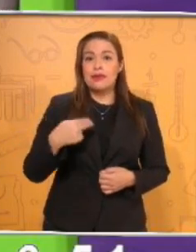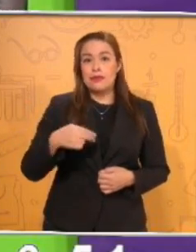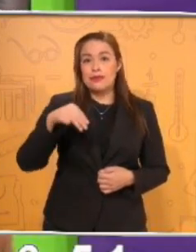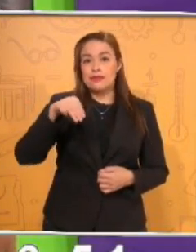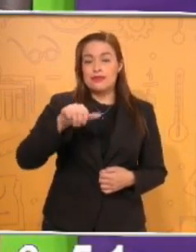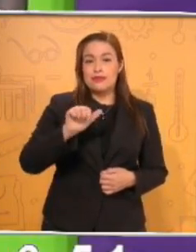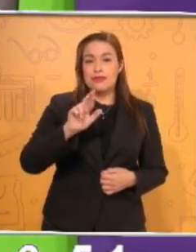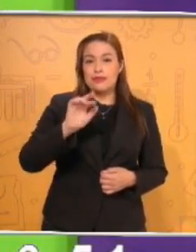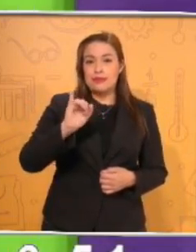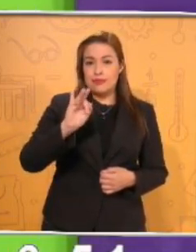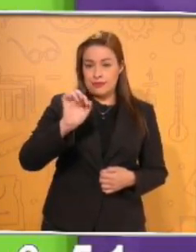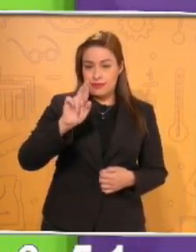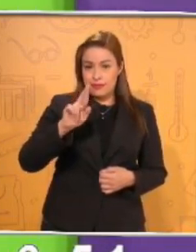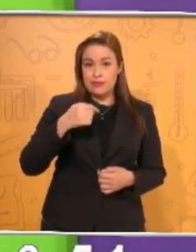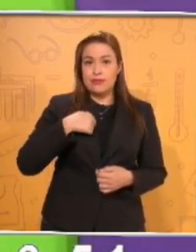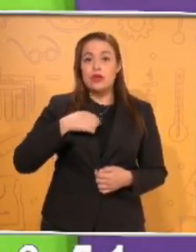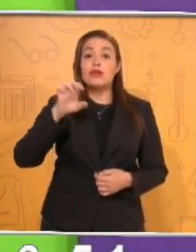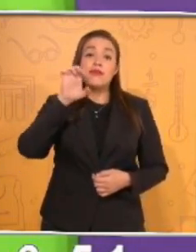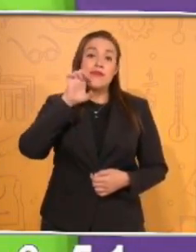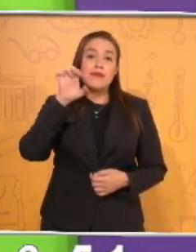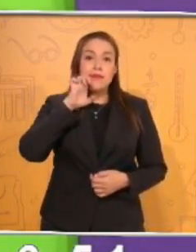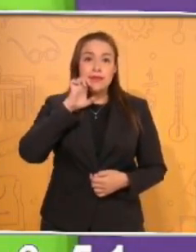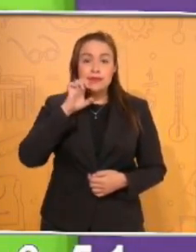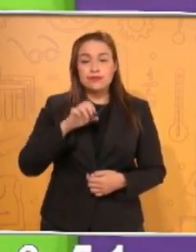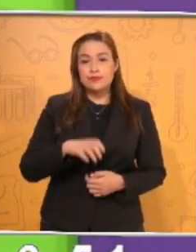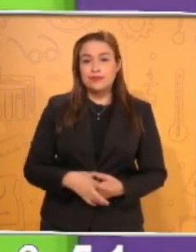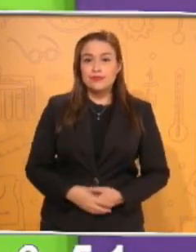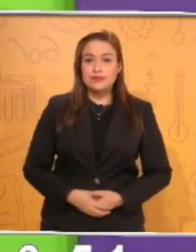I'm from Escobedo.